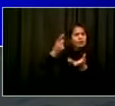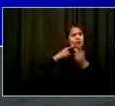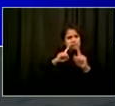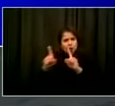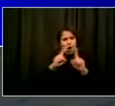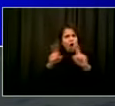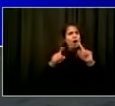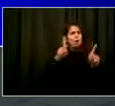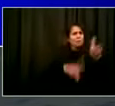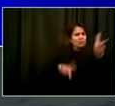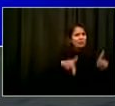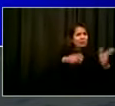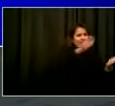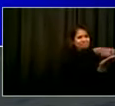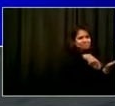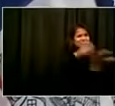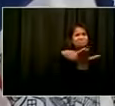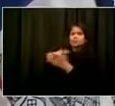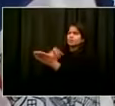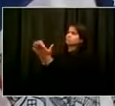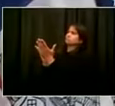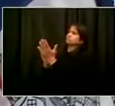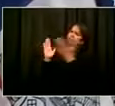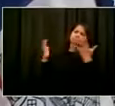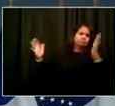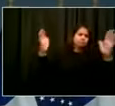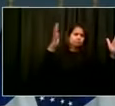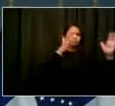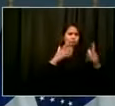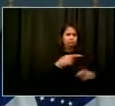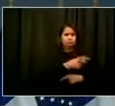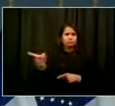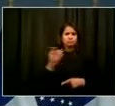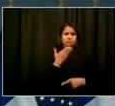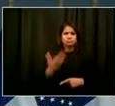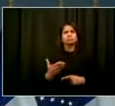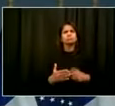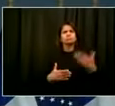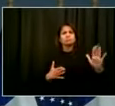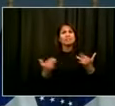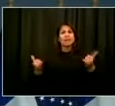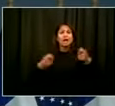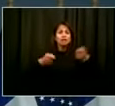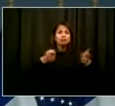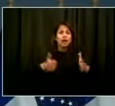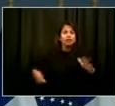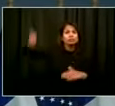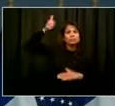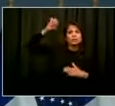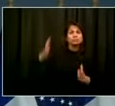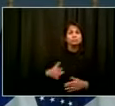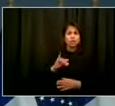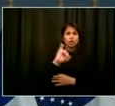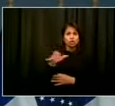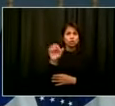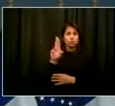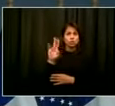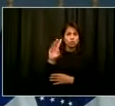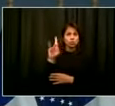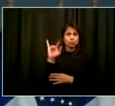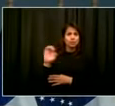want to thank our director, Julie Menon, and her whole team, and the incredible partners all over the city that joined together. They